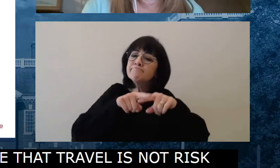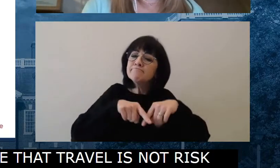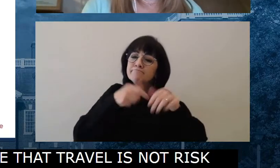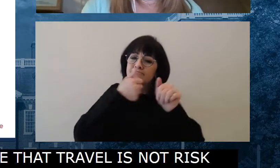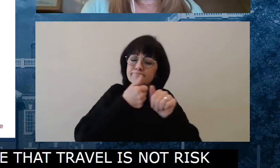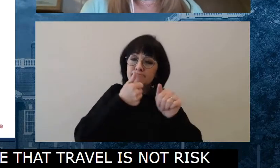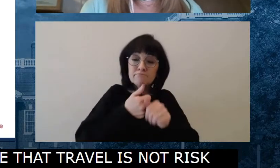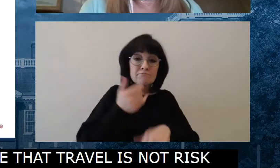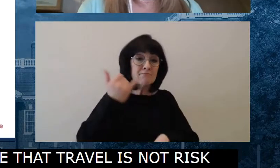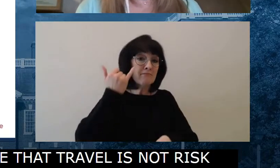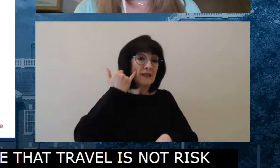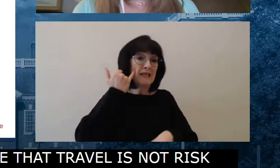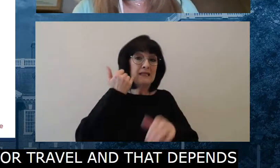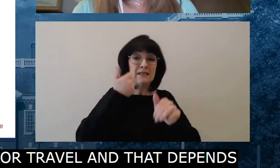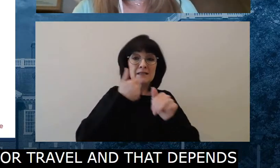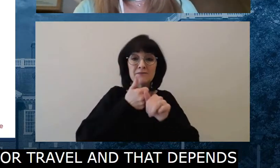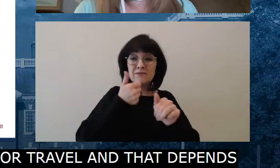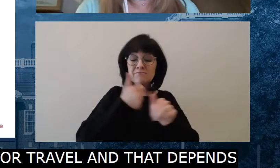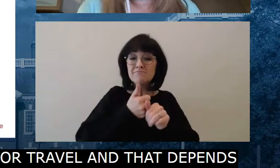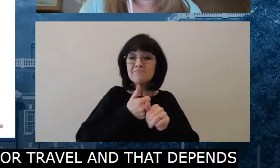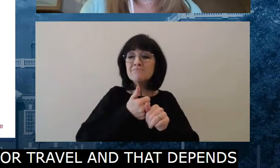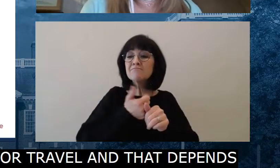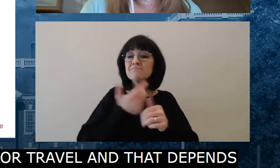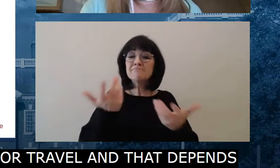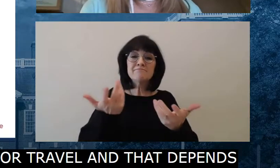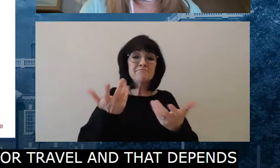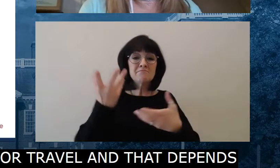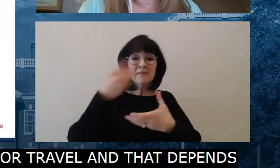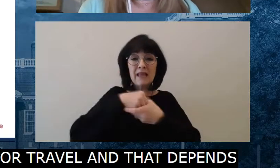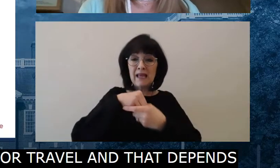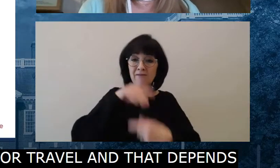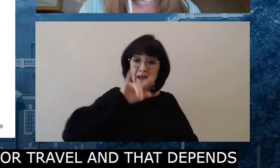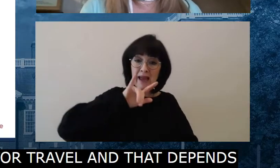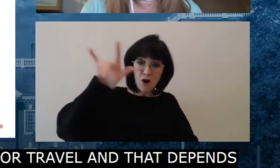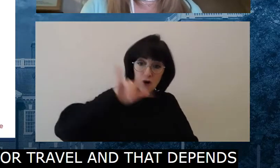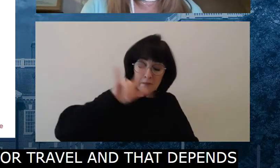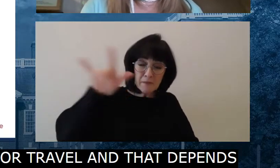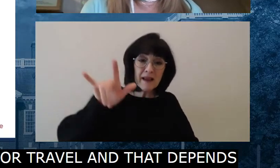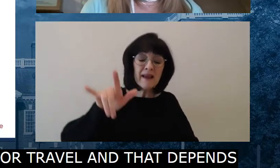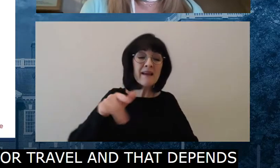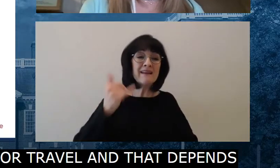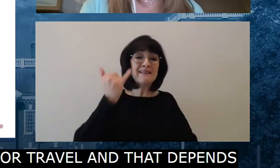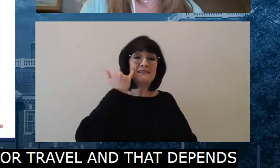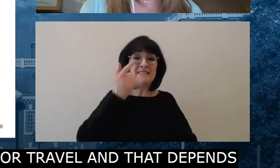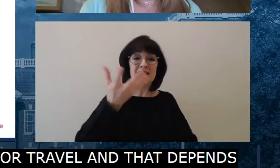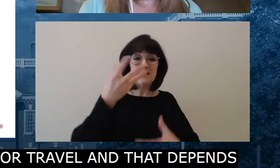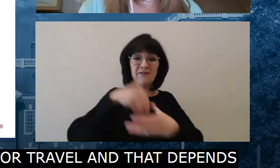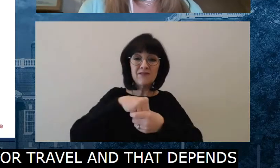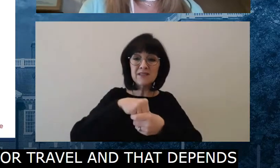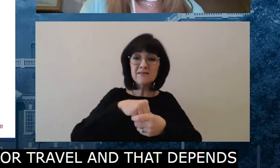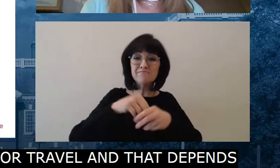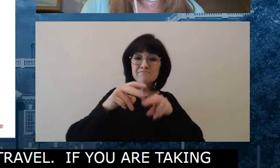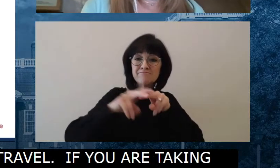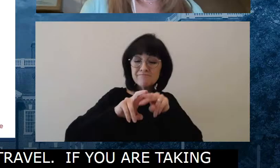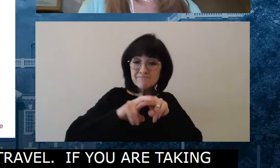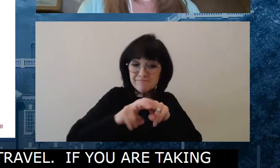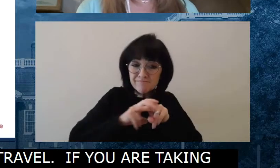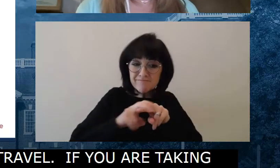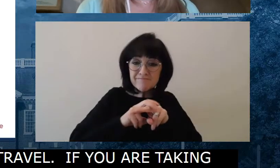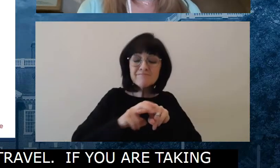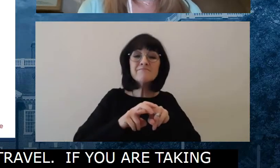public transportation, mass transportation, including airplanes, you have to be extra careful. If you are going to